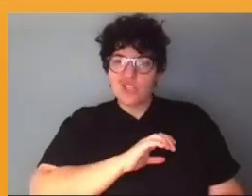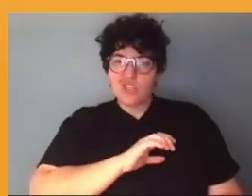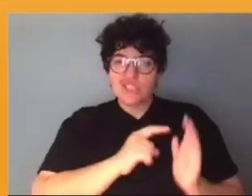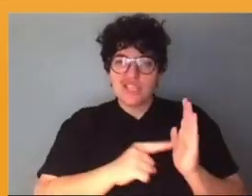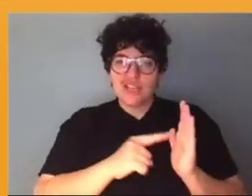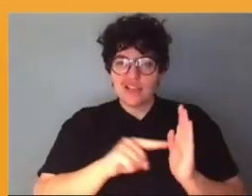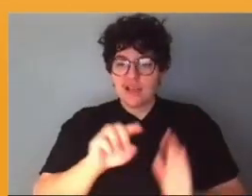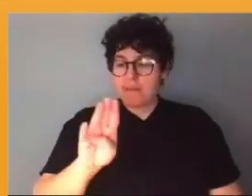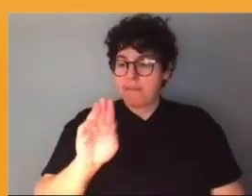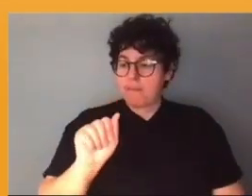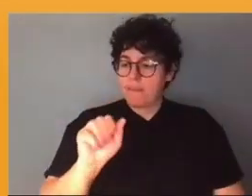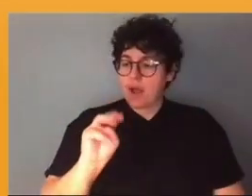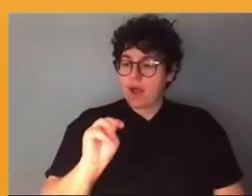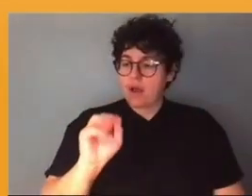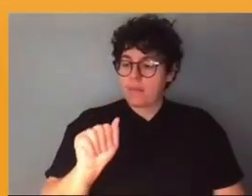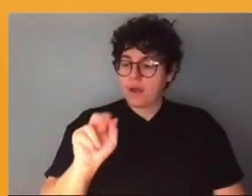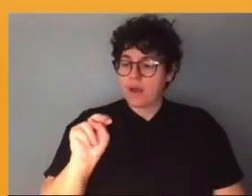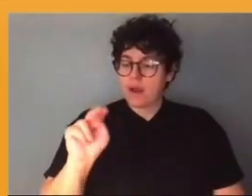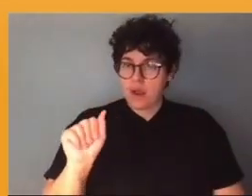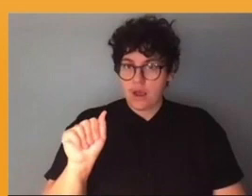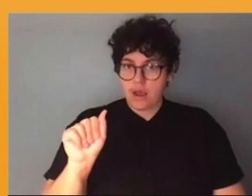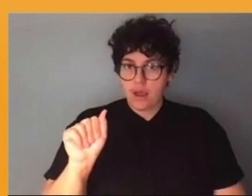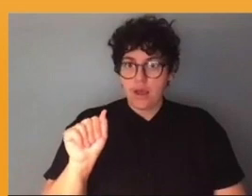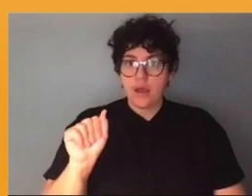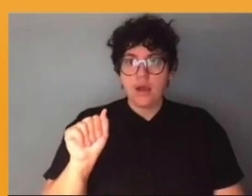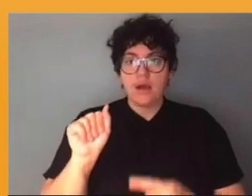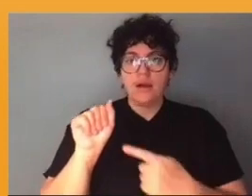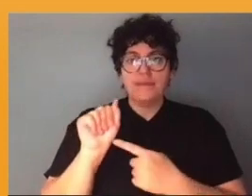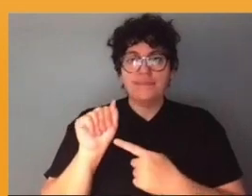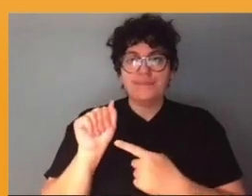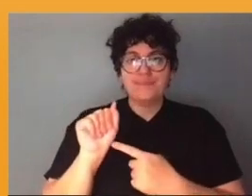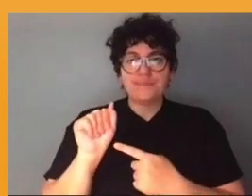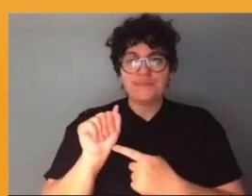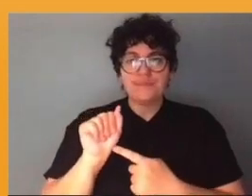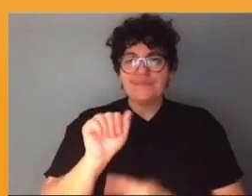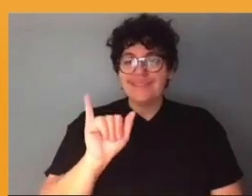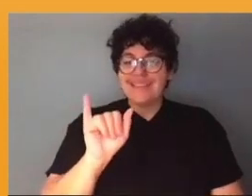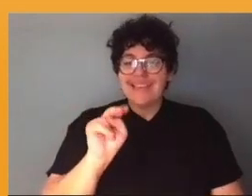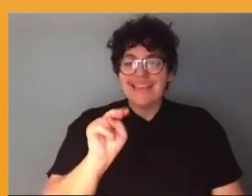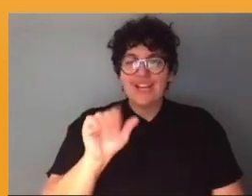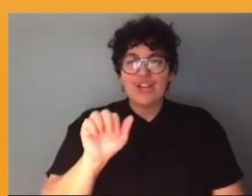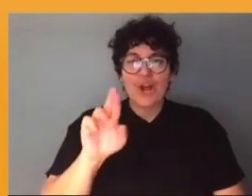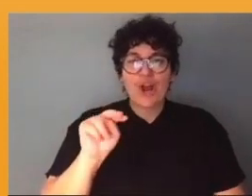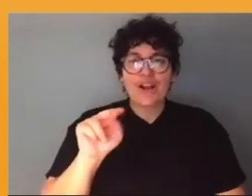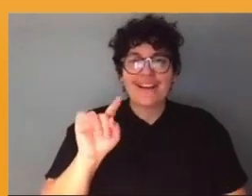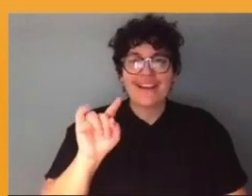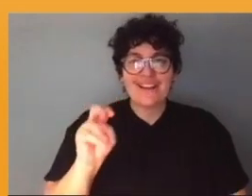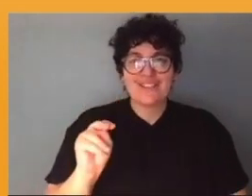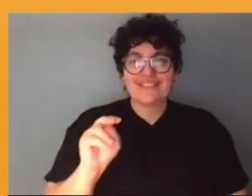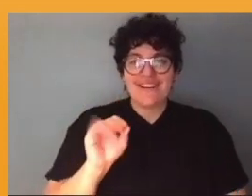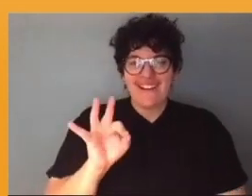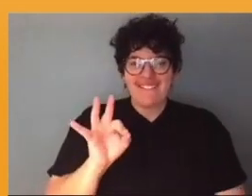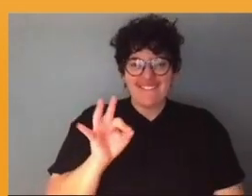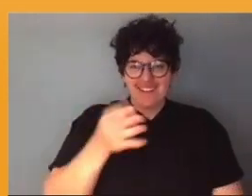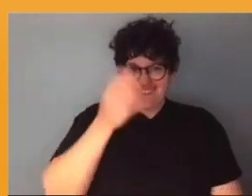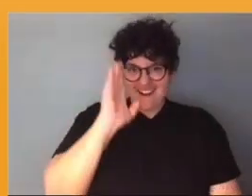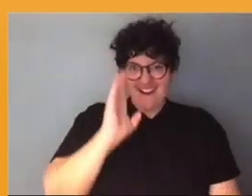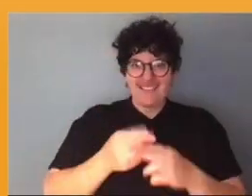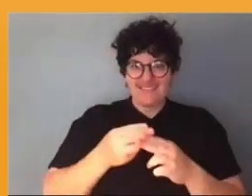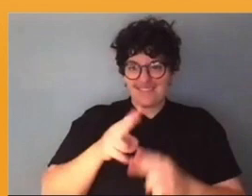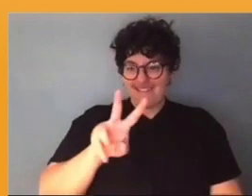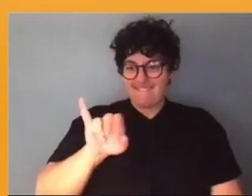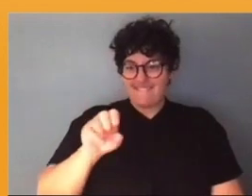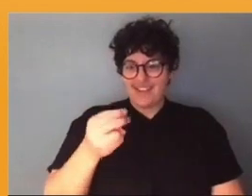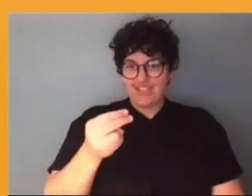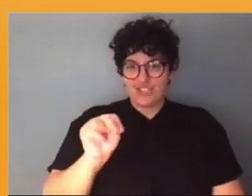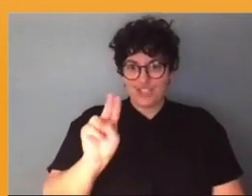Vamana is a like an incarnation of one of the gods, Vishnu, and he